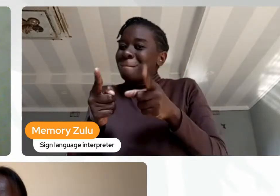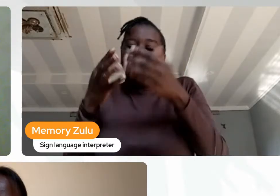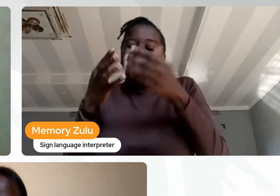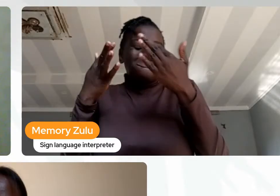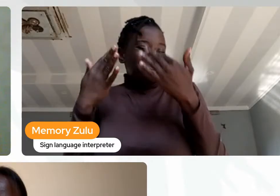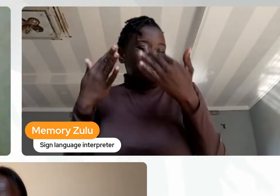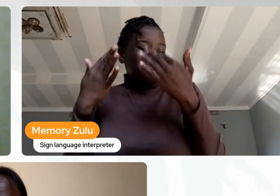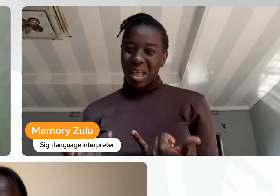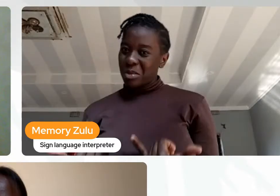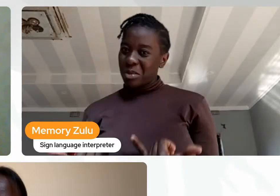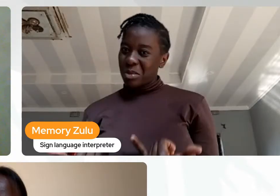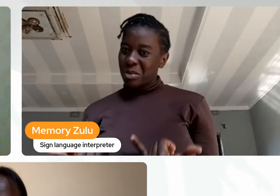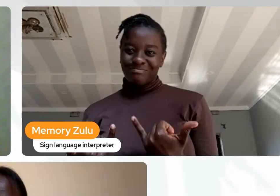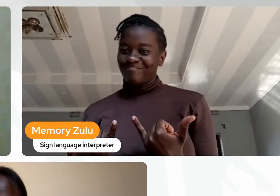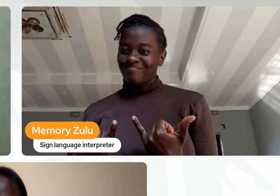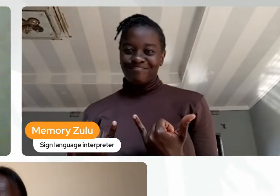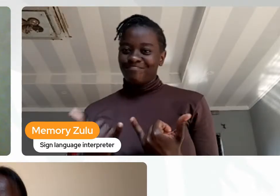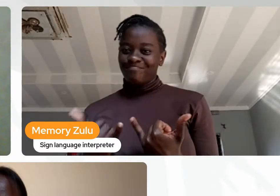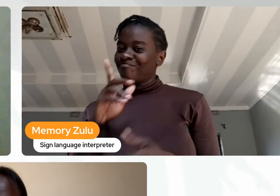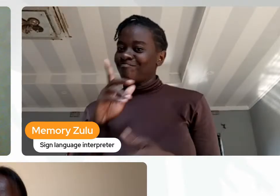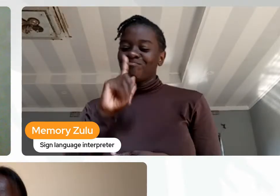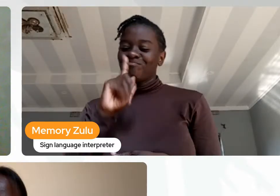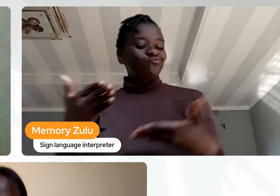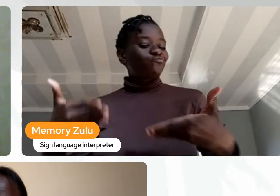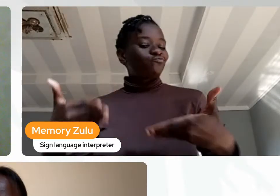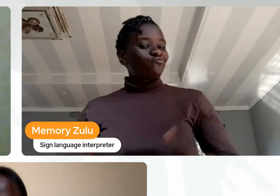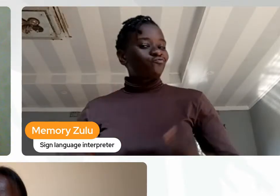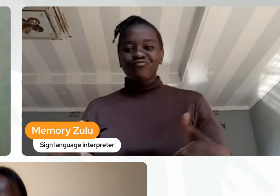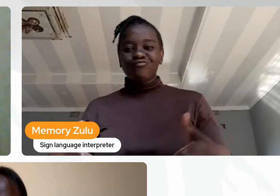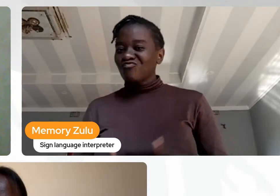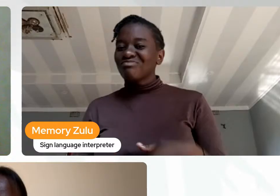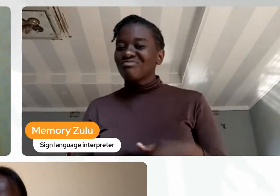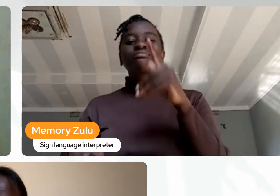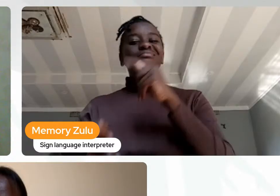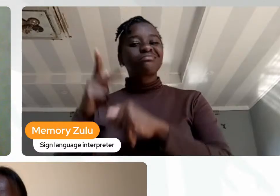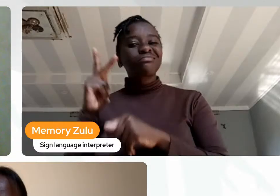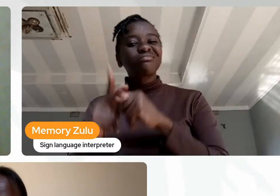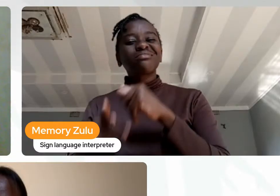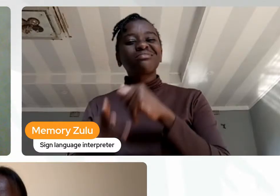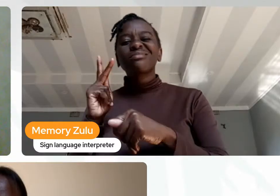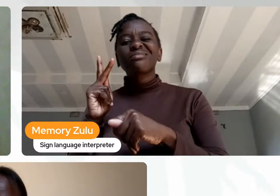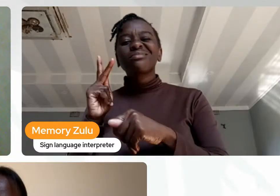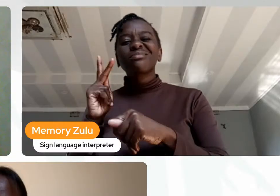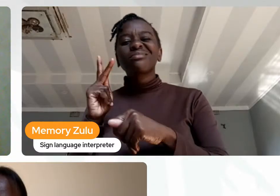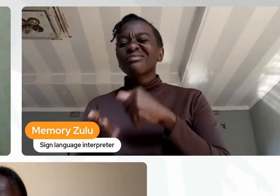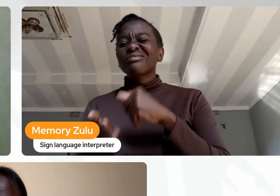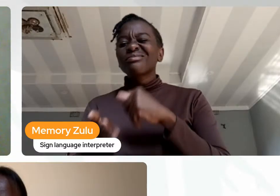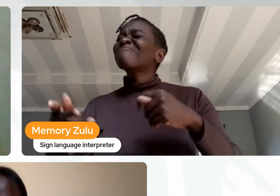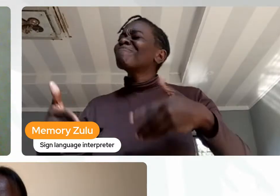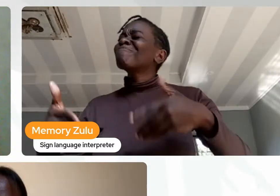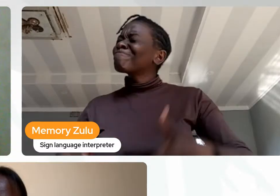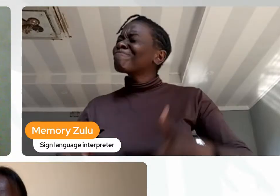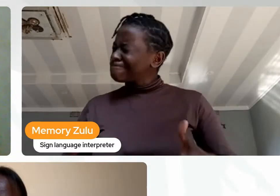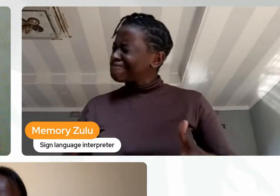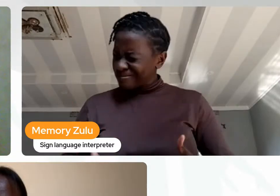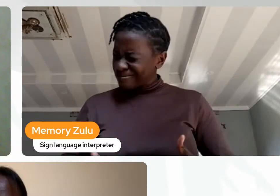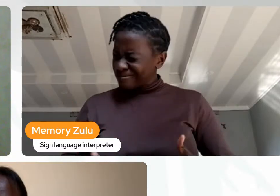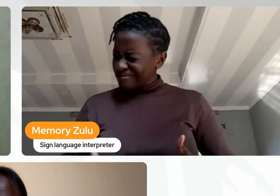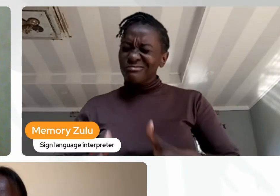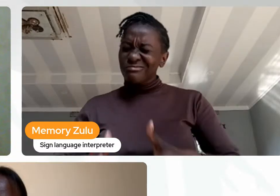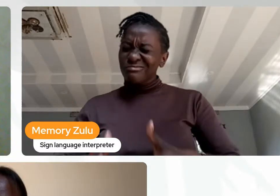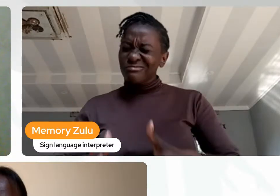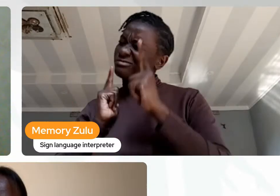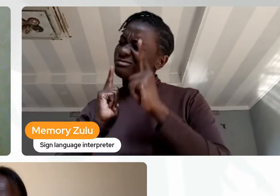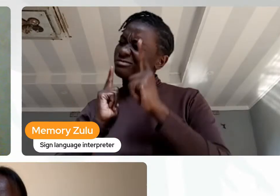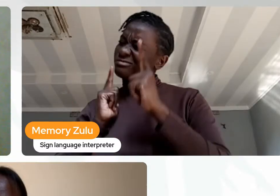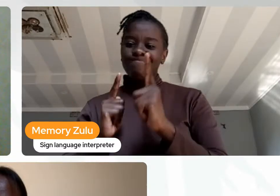having multiple sexual partners. We know the aspect of peer pressure now. When